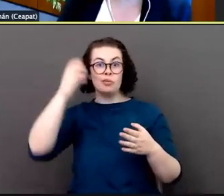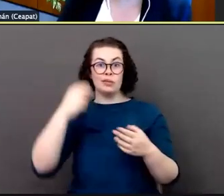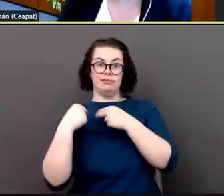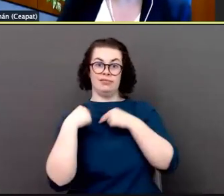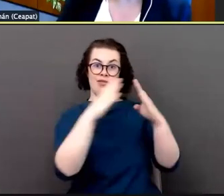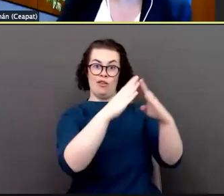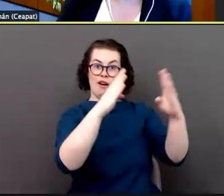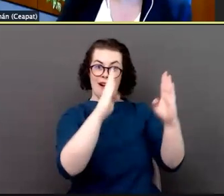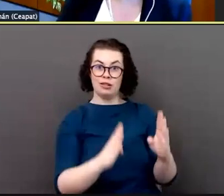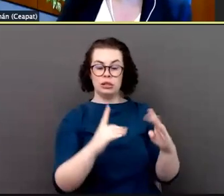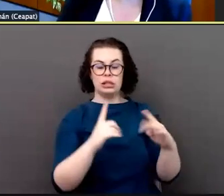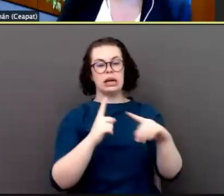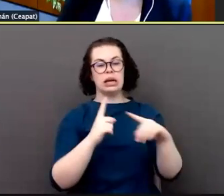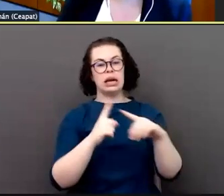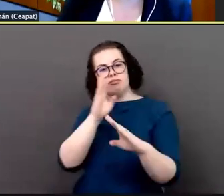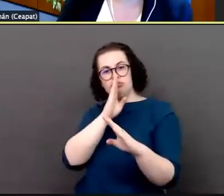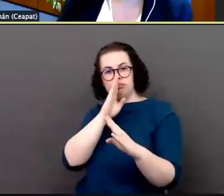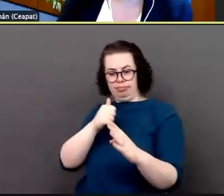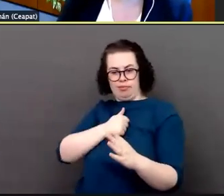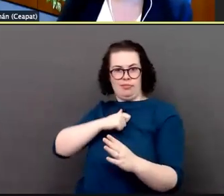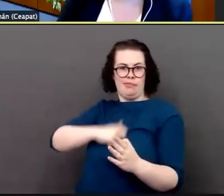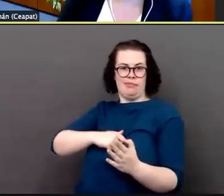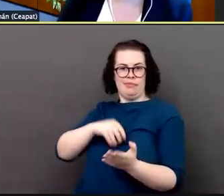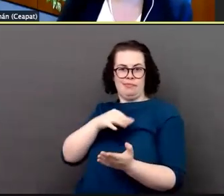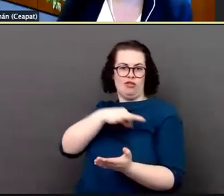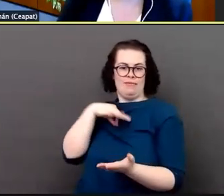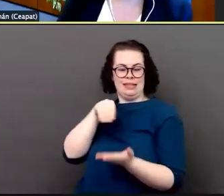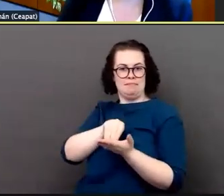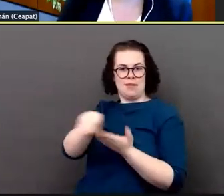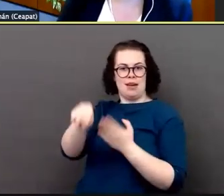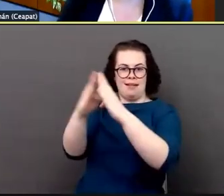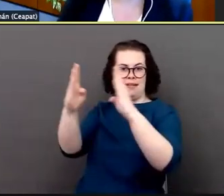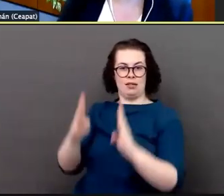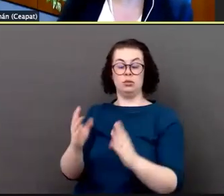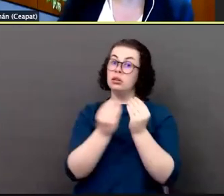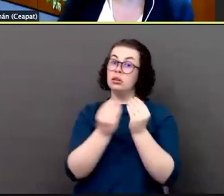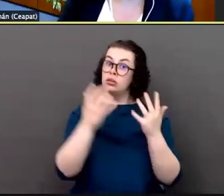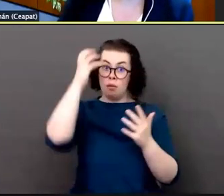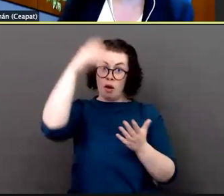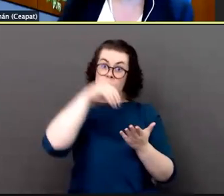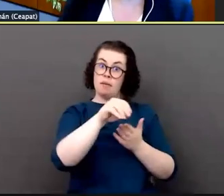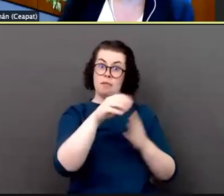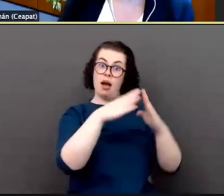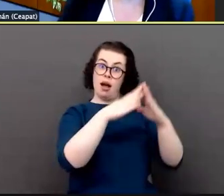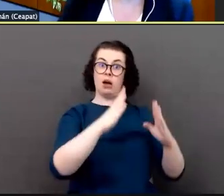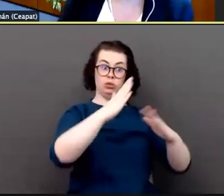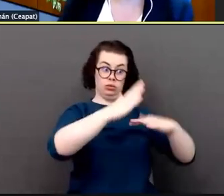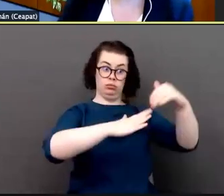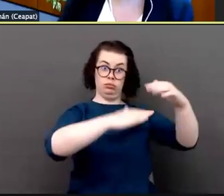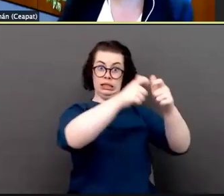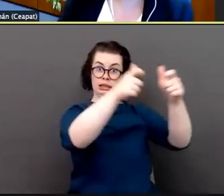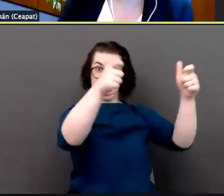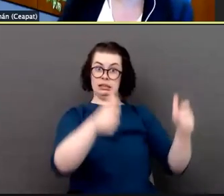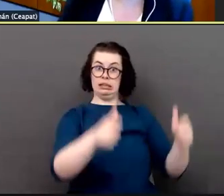application will contribute to the construction of housing models prepared from the